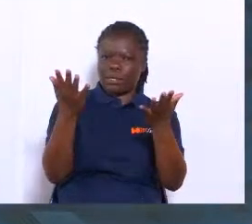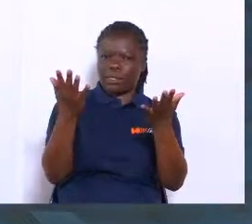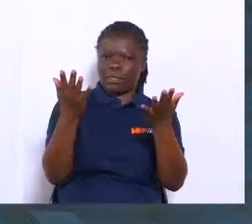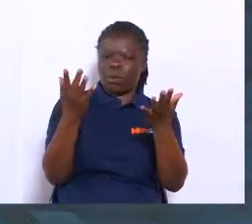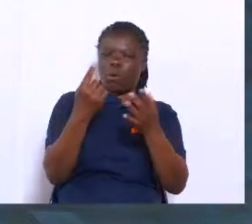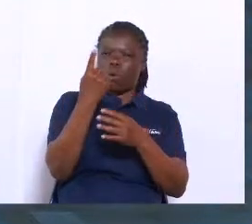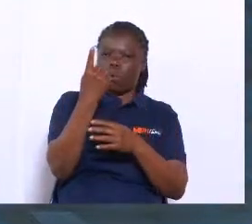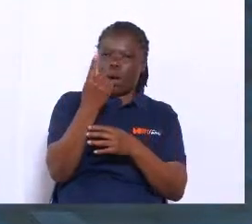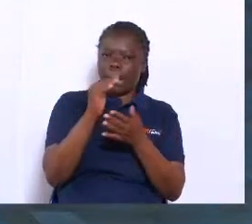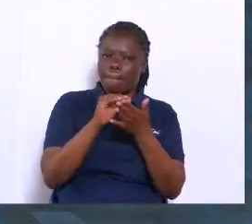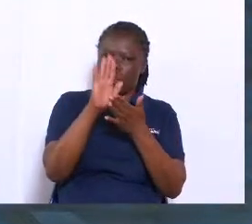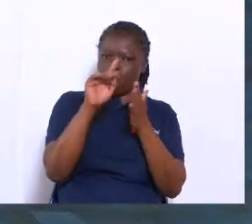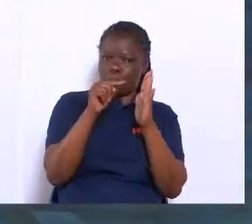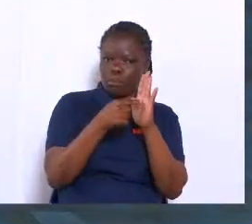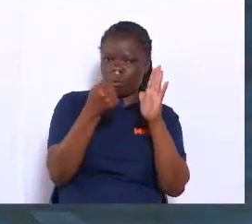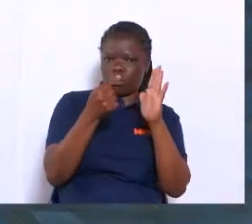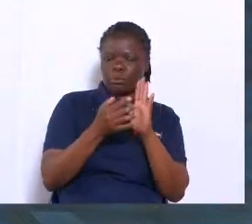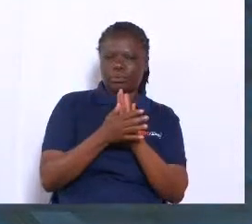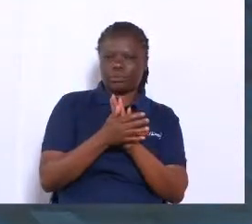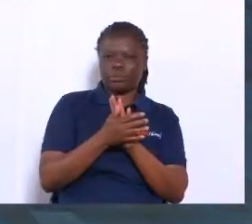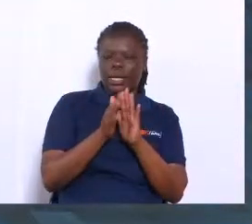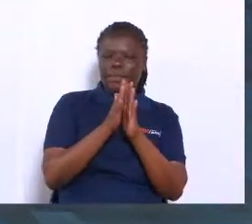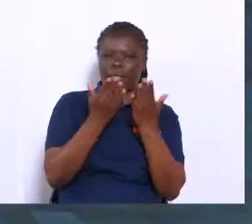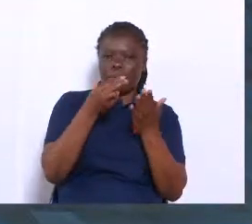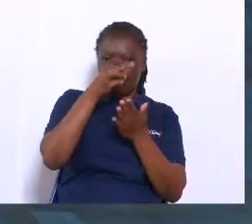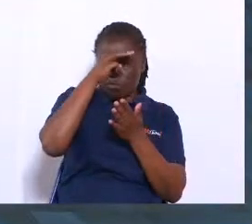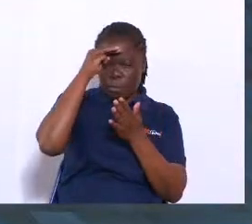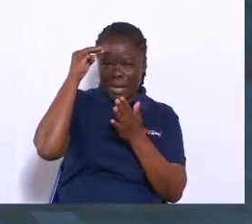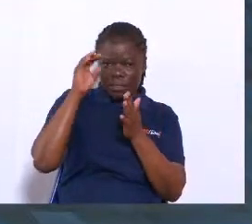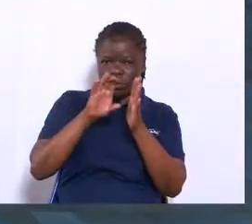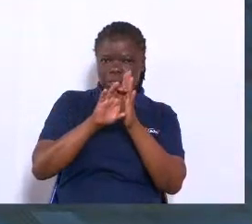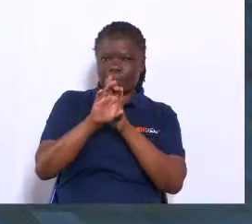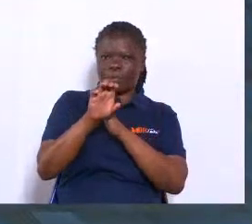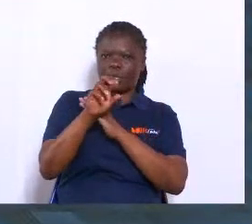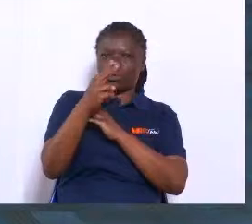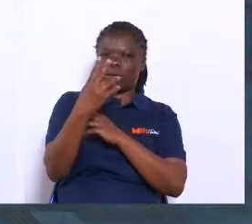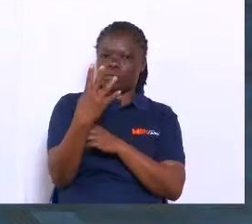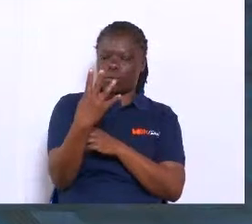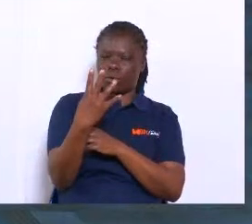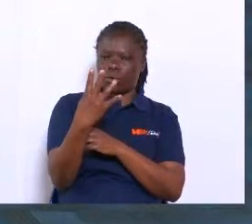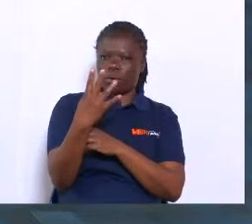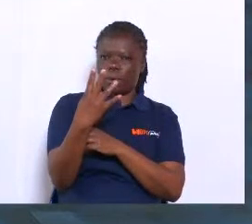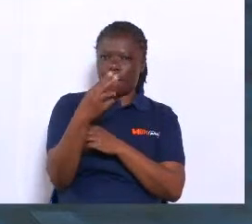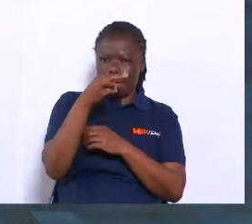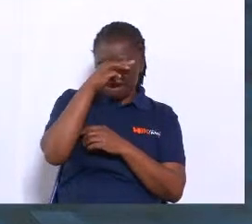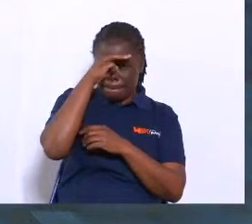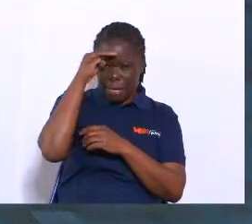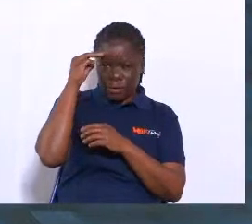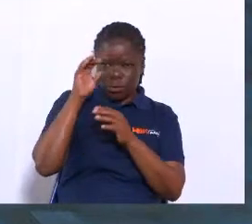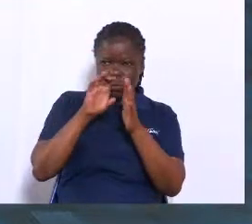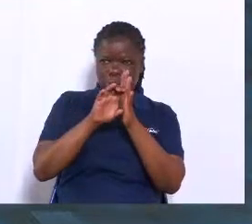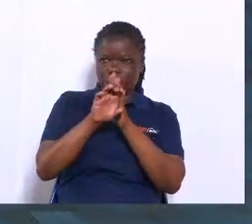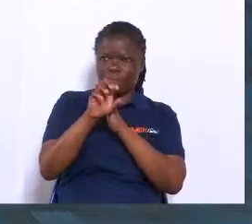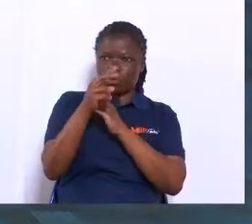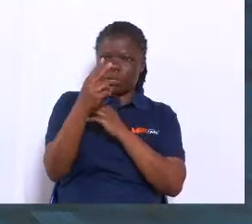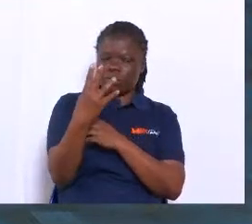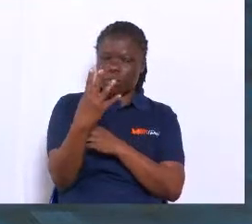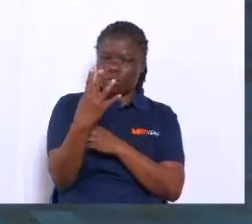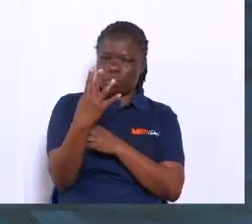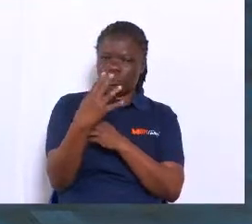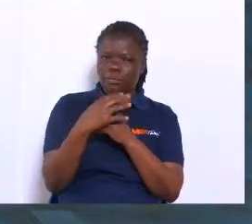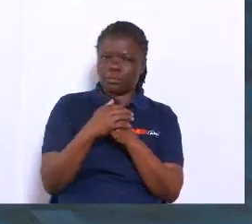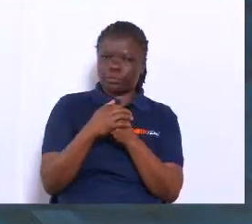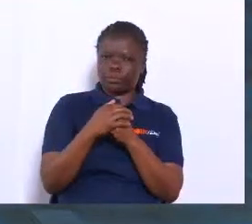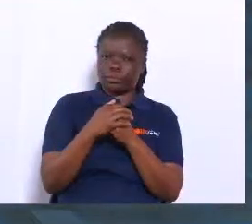admonition. We find it in Matthew chapter 24. Matthew chapter 24. Notice